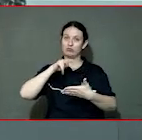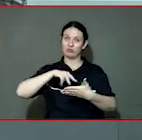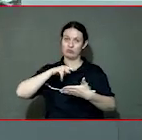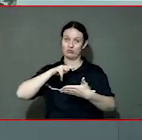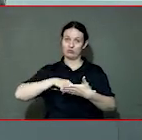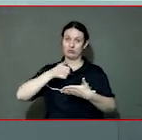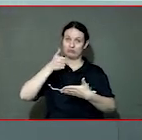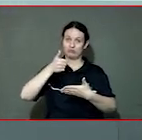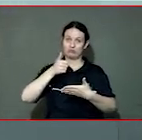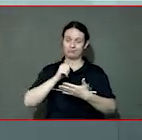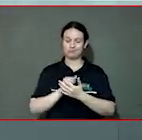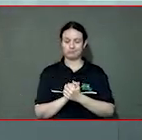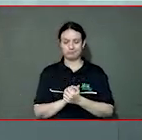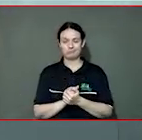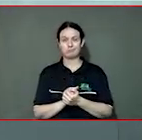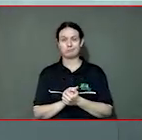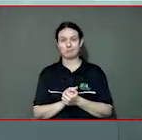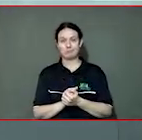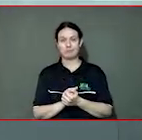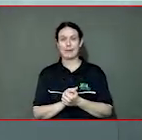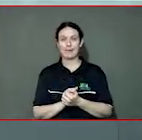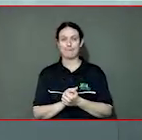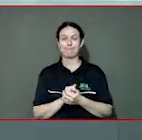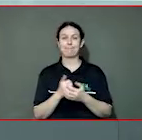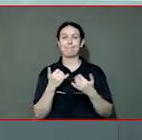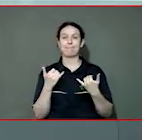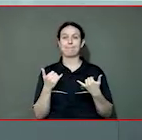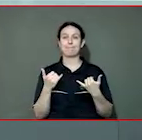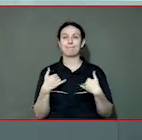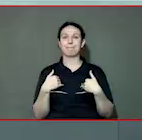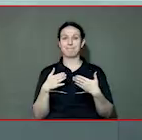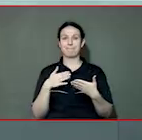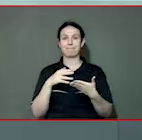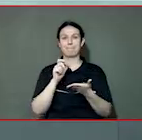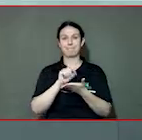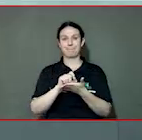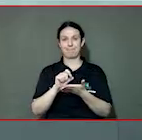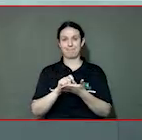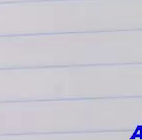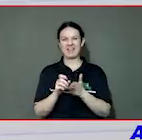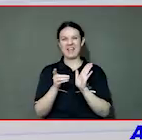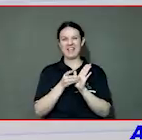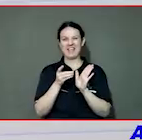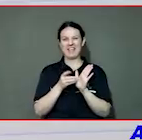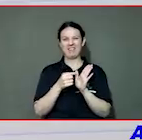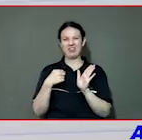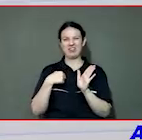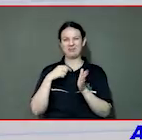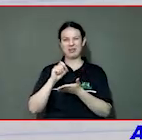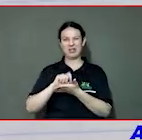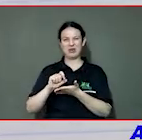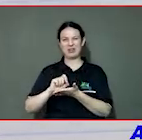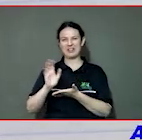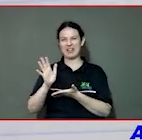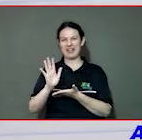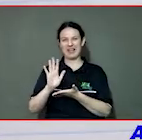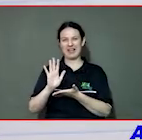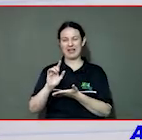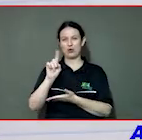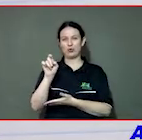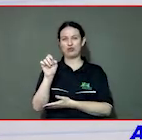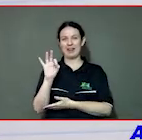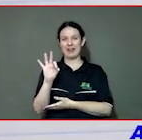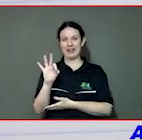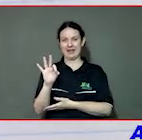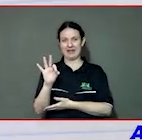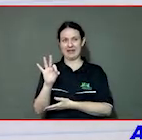easier. Okay, so now I'm not going to write all the definitions. So that's question 3.